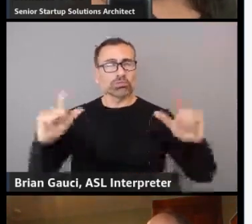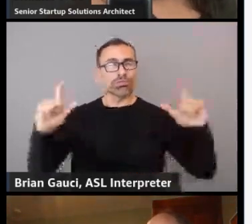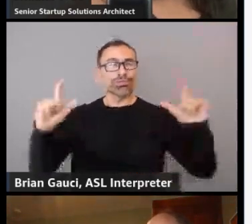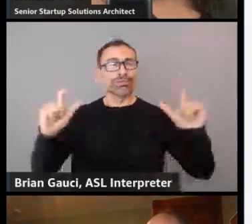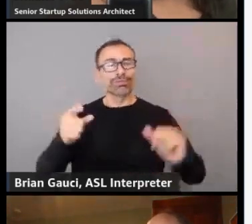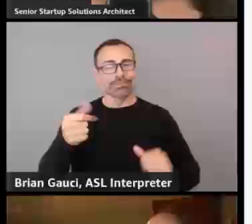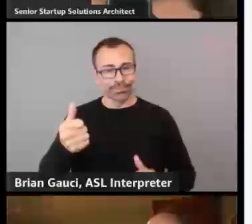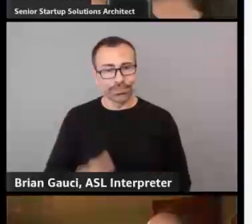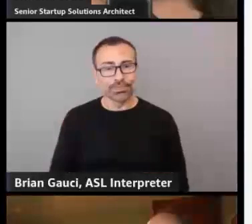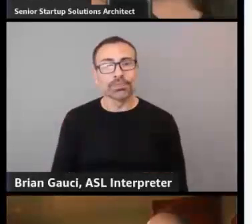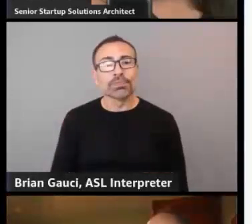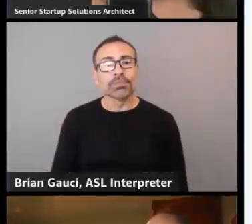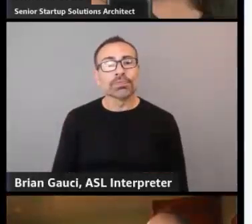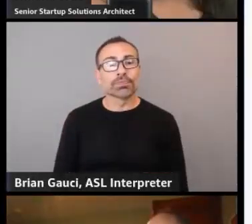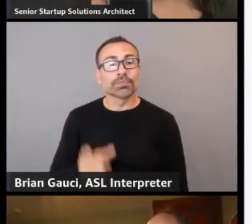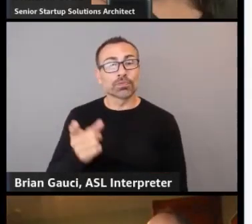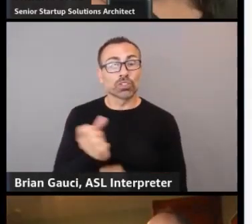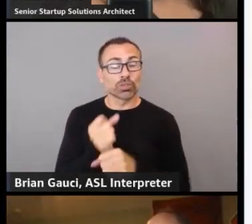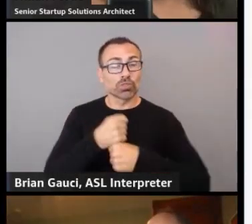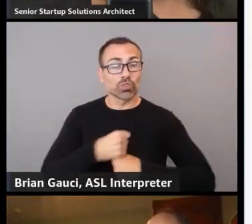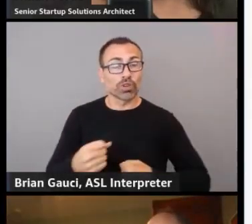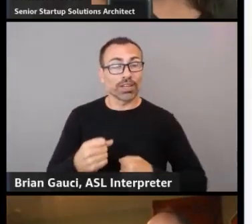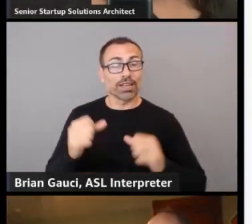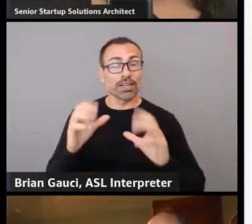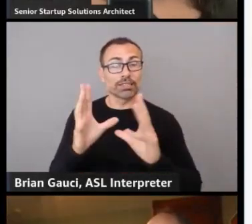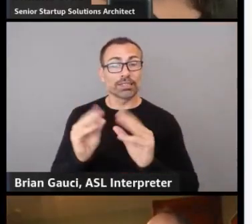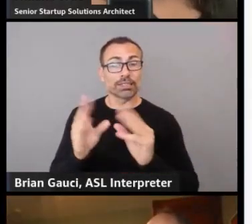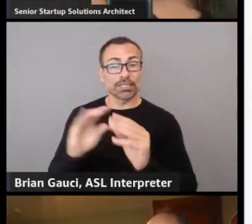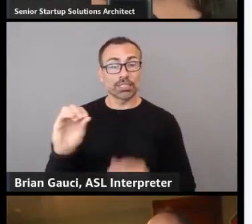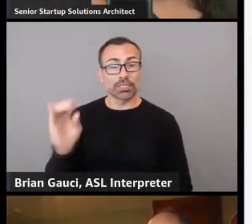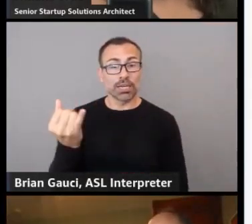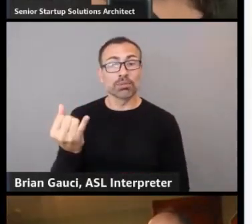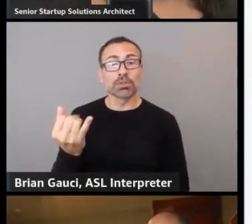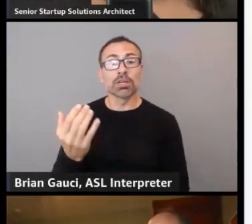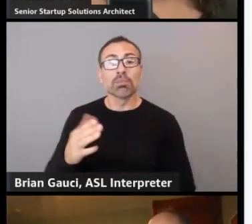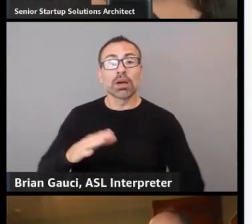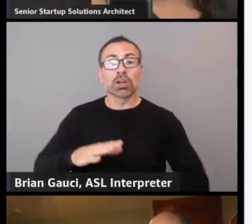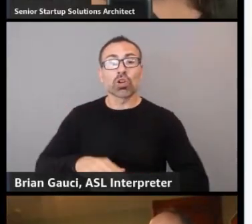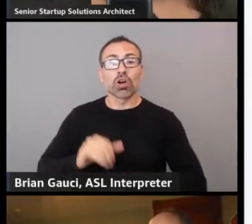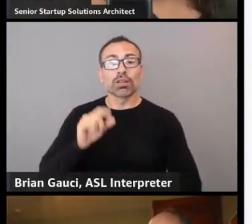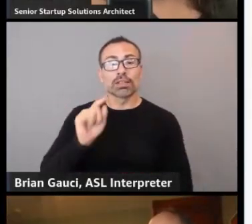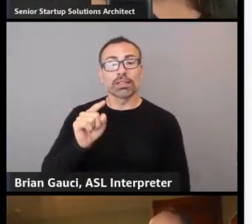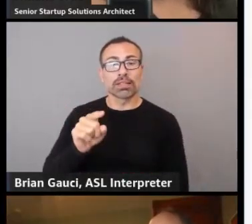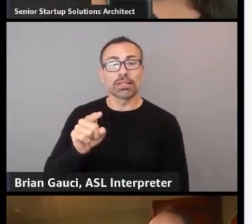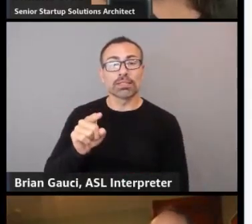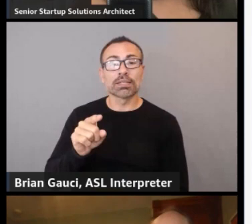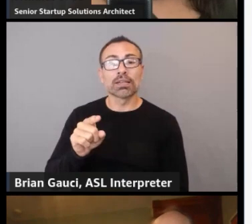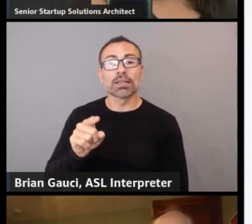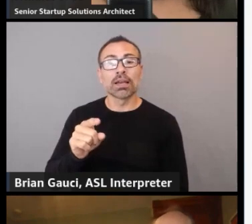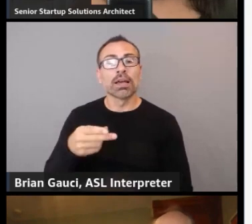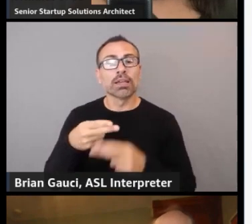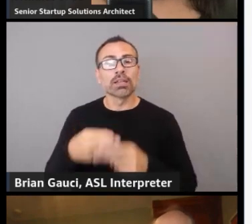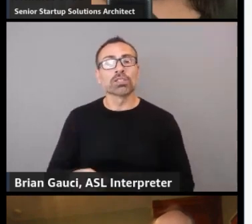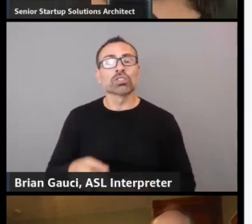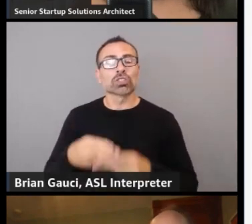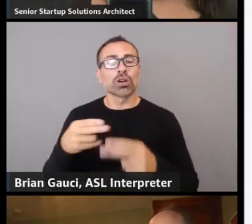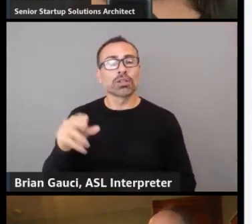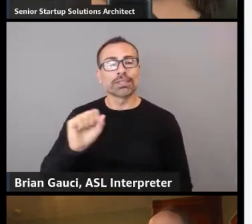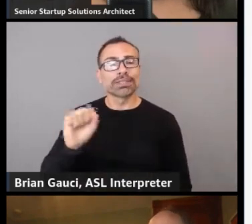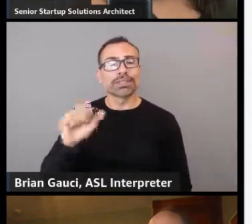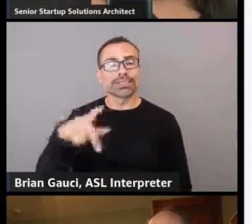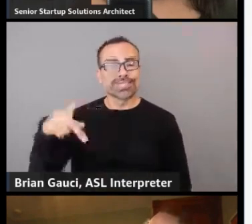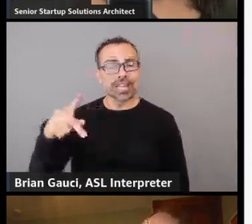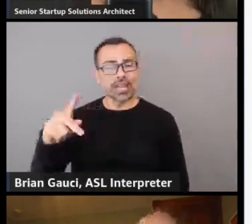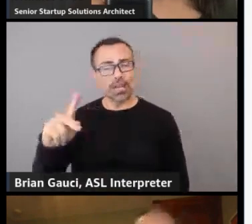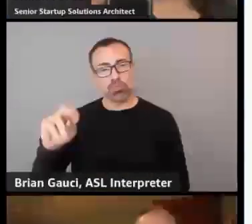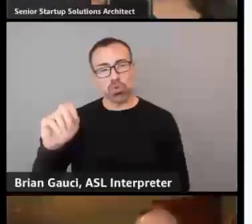Okay, so I've created a session object by calling this kind of factory method, and I've given it the name of the SDK profile, in this case demo.